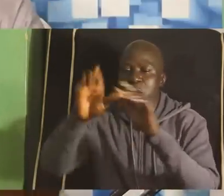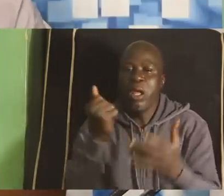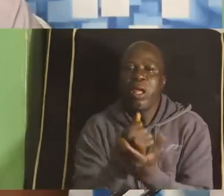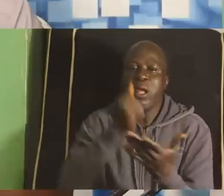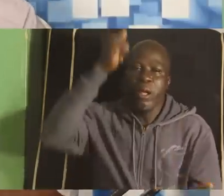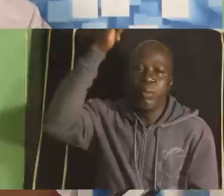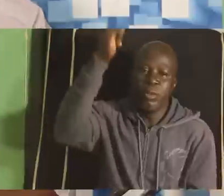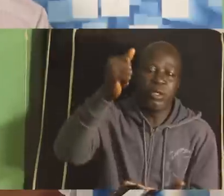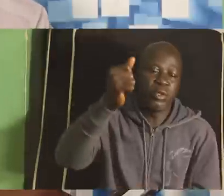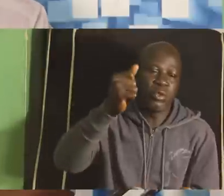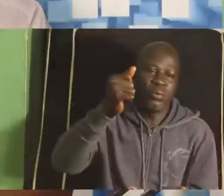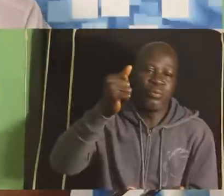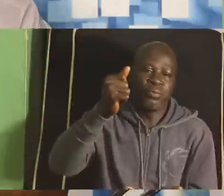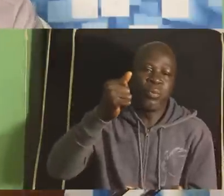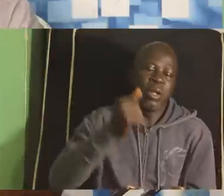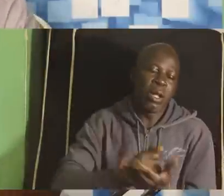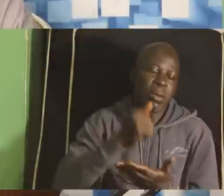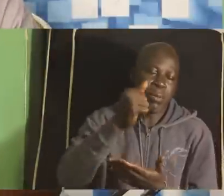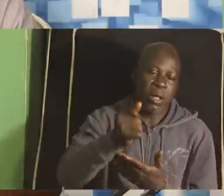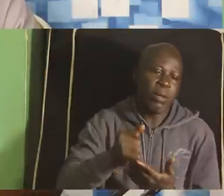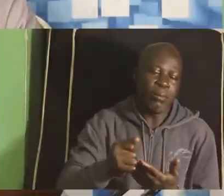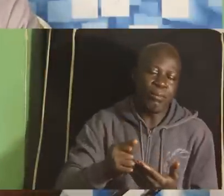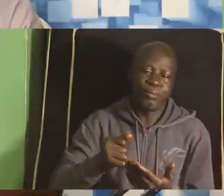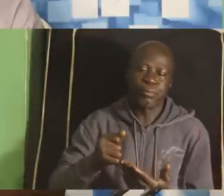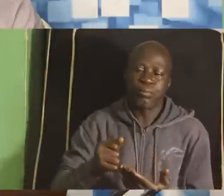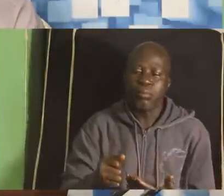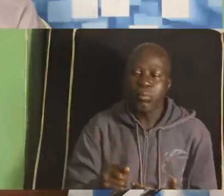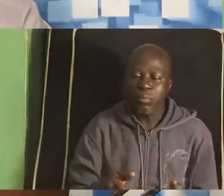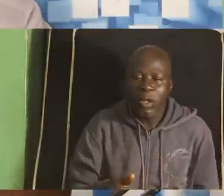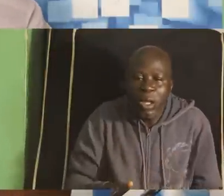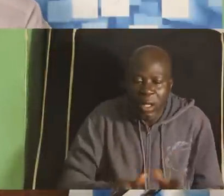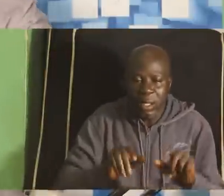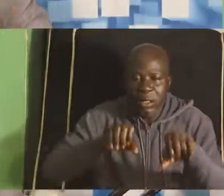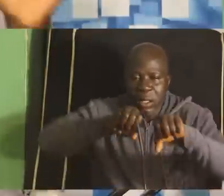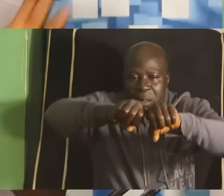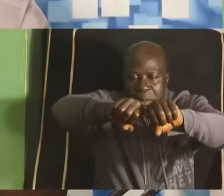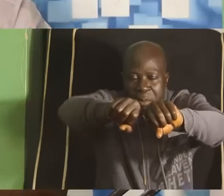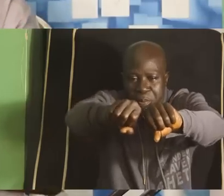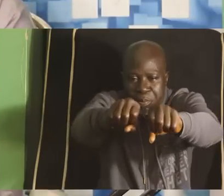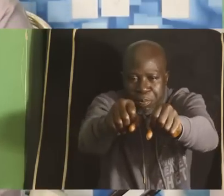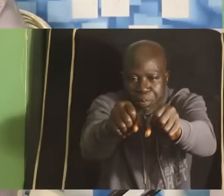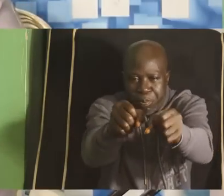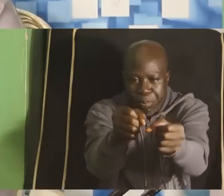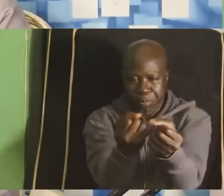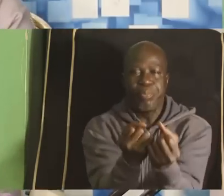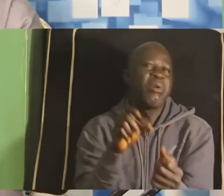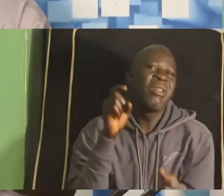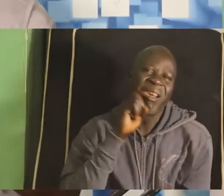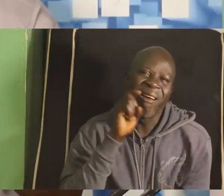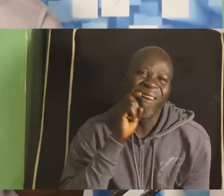rise. Who cut fire in Jesus. Let me quickly talk about the mirror they monitor